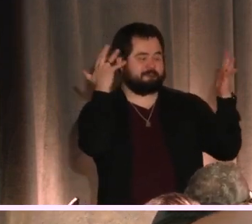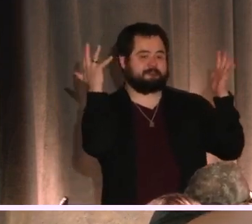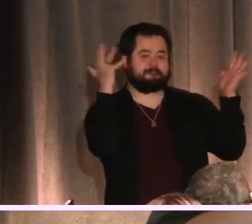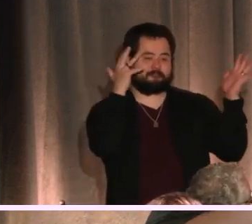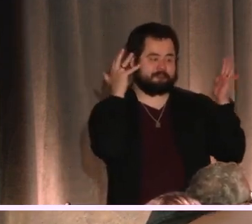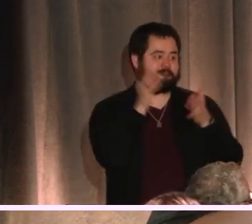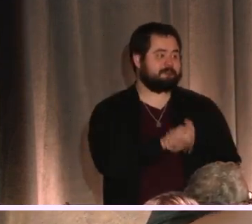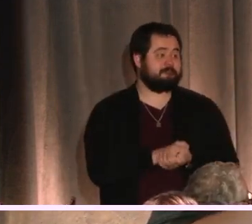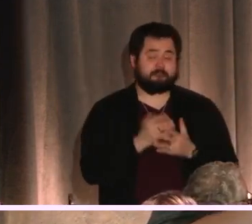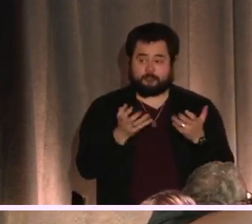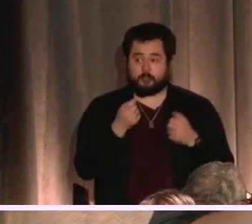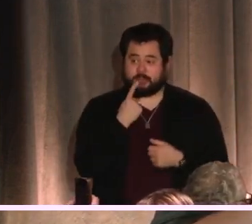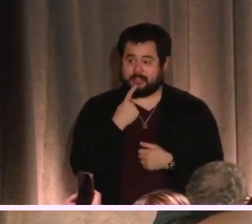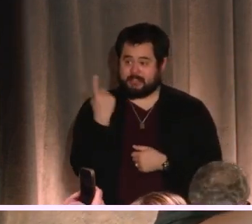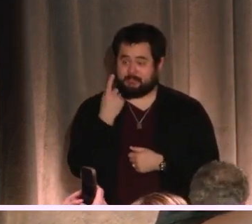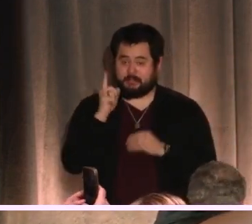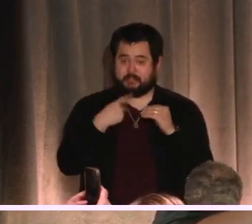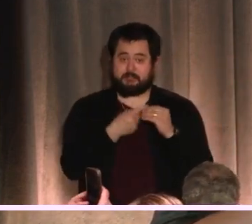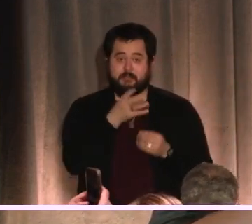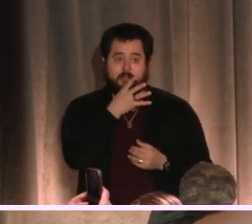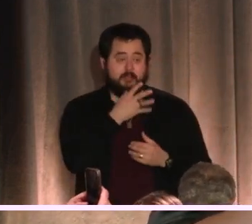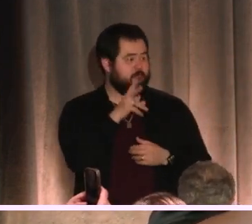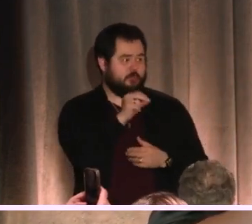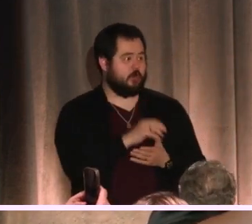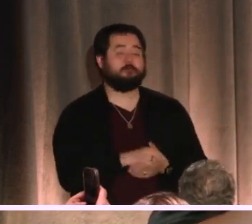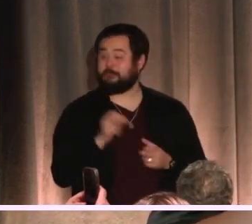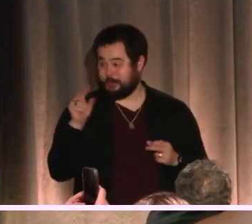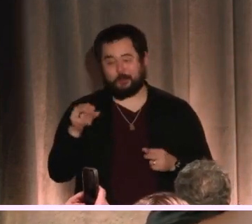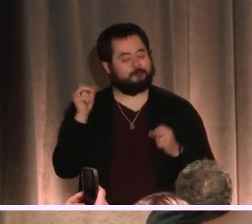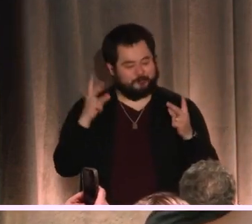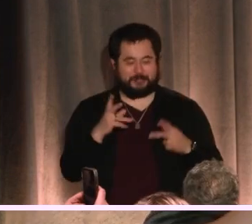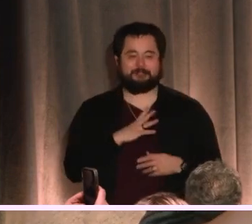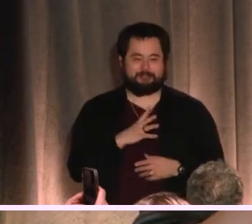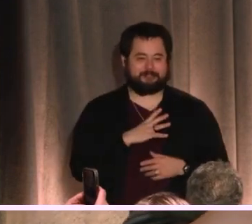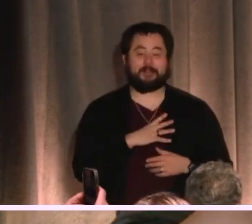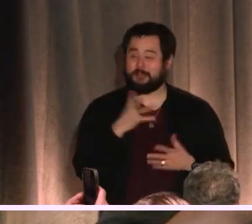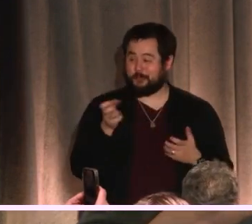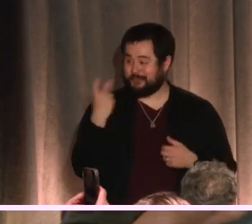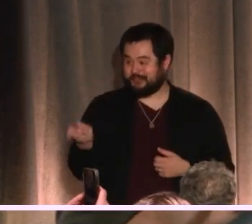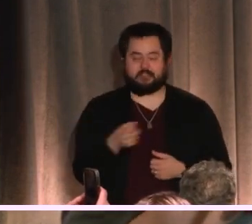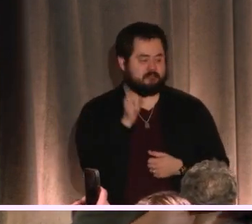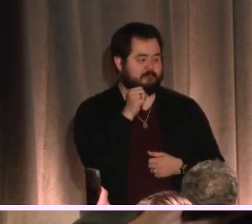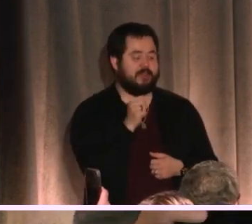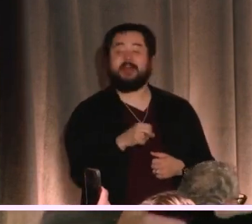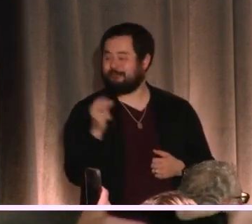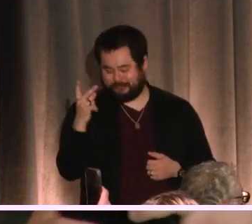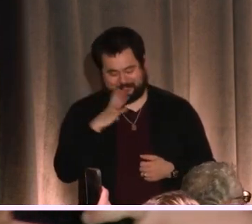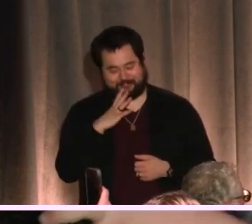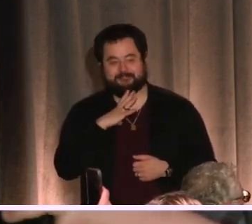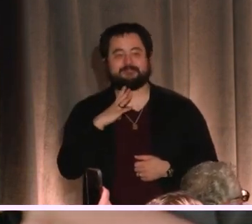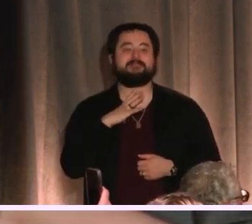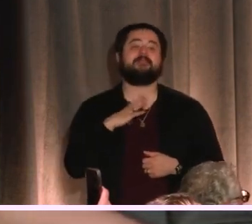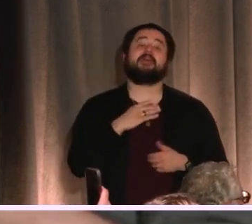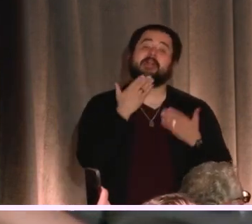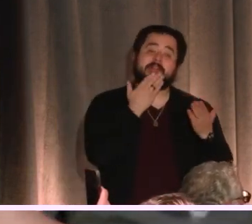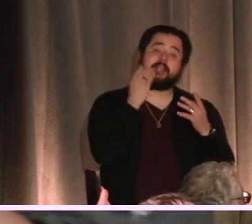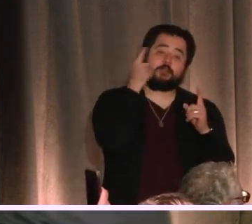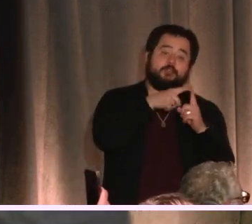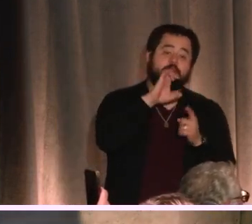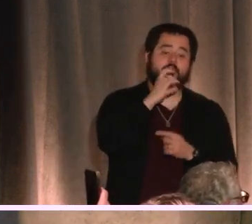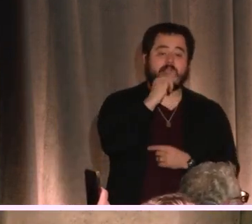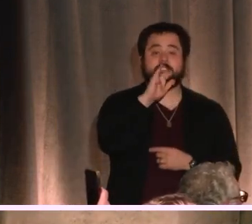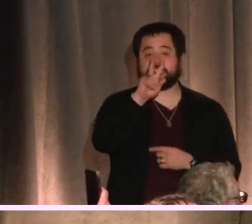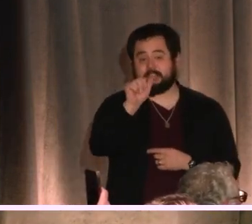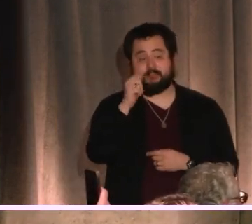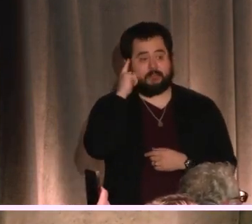Do you want to say something about Mom, John? No. No? Okay. You want to sit down? Yeah. Okay. But thank you to Achieva for organizing